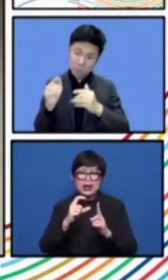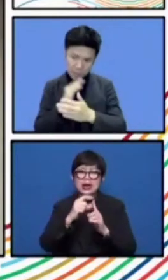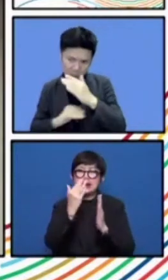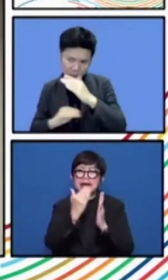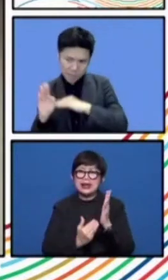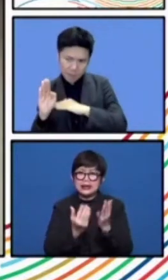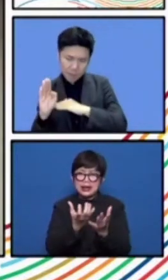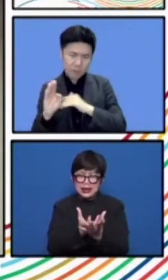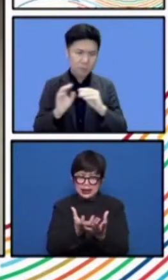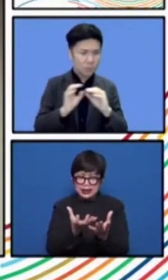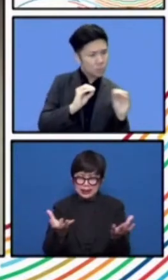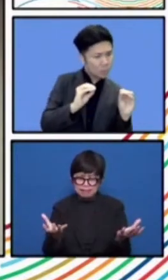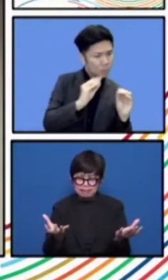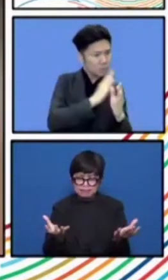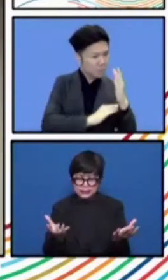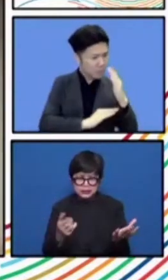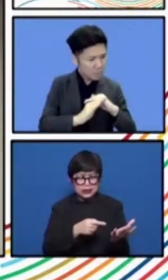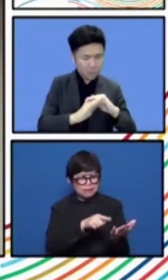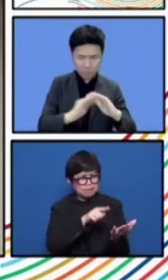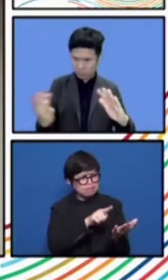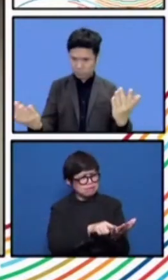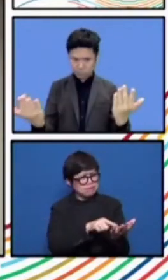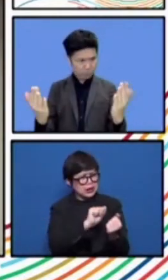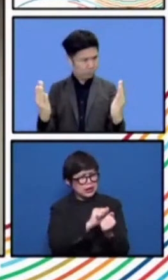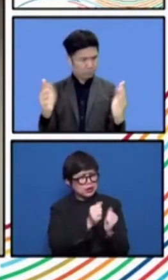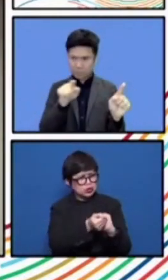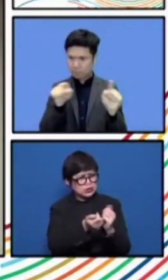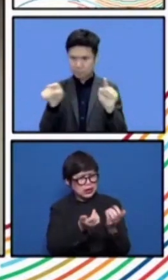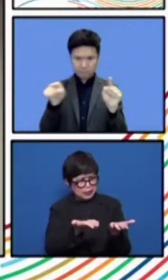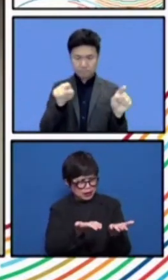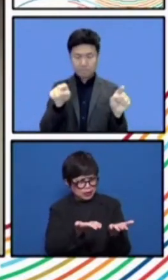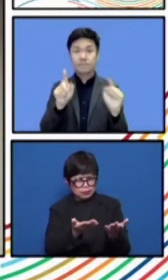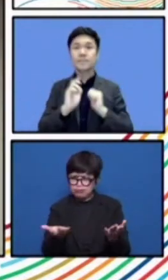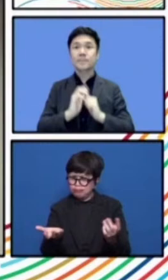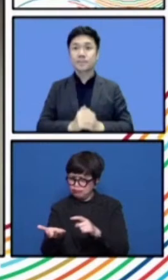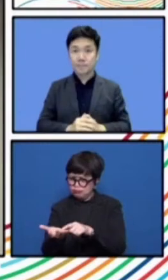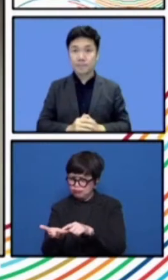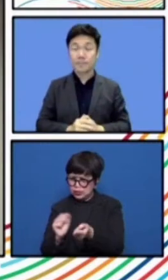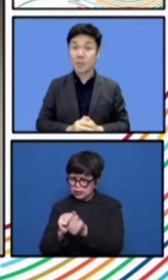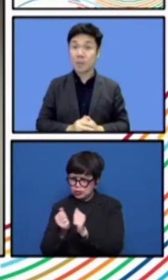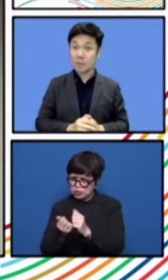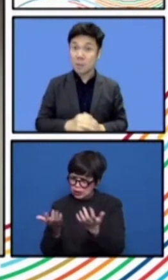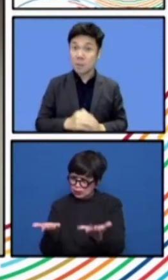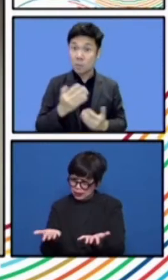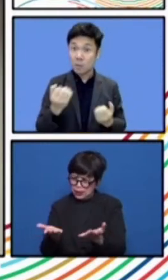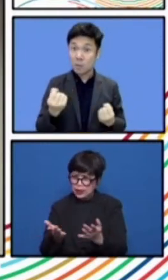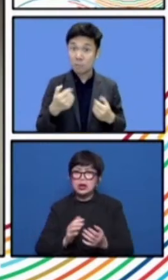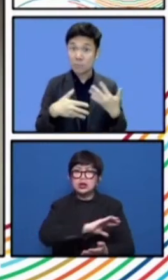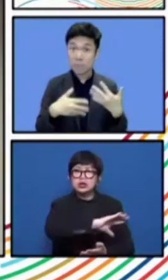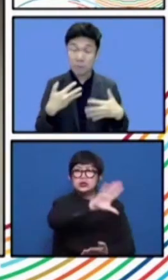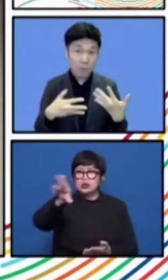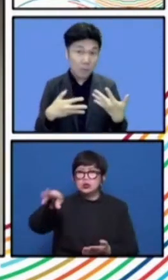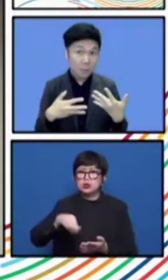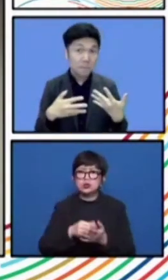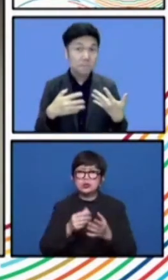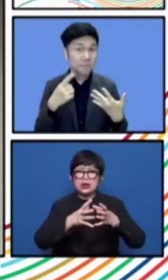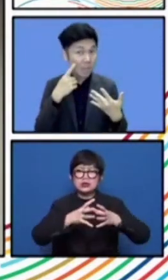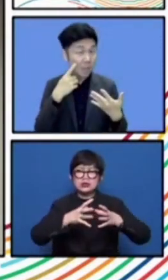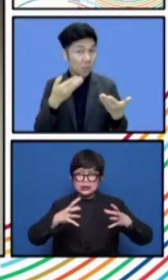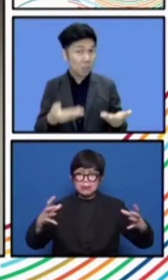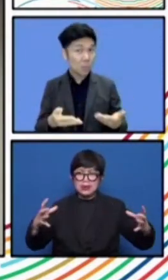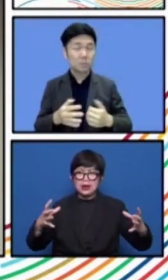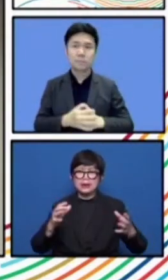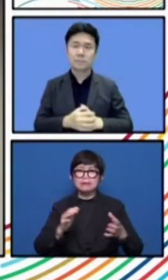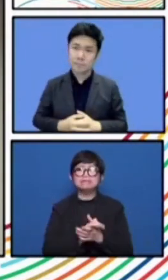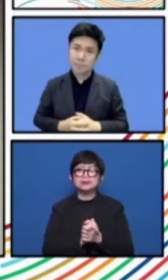problem is so there's a whole infrastructure data infrastructure that's been developed that's being developed to try to